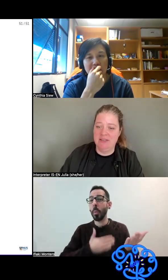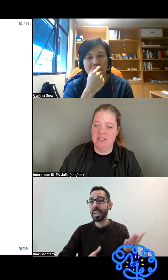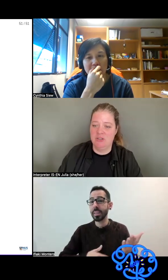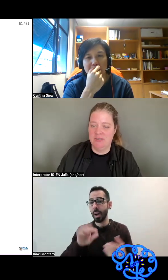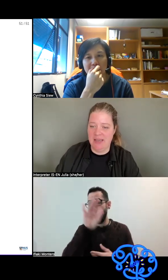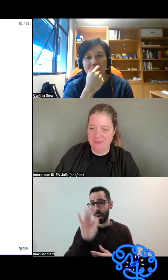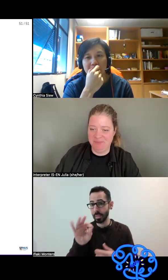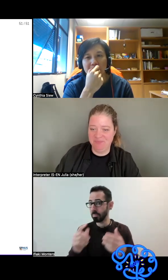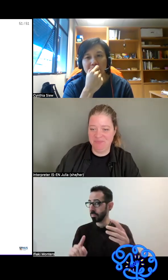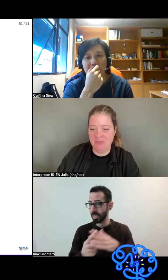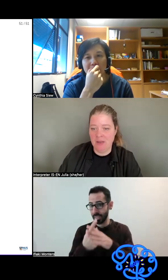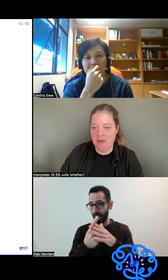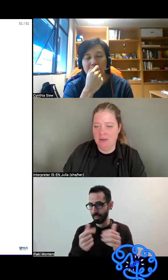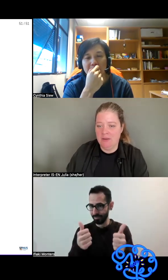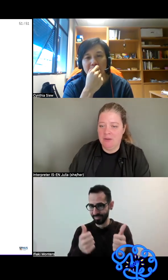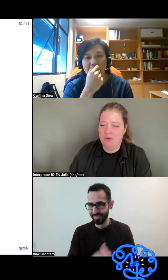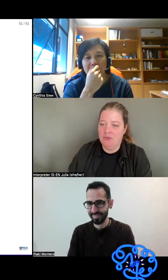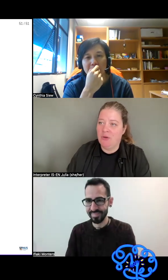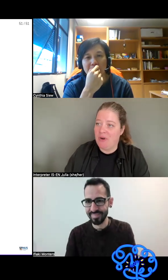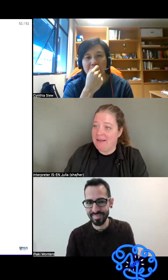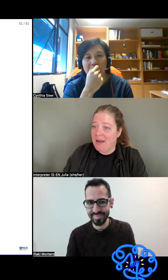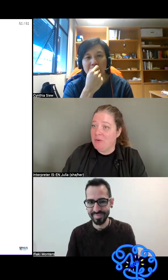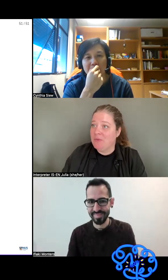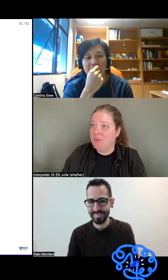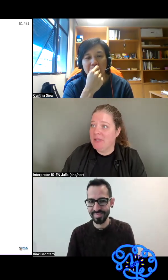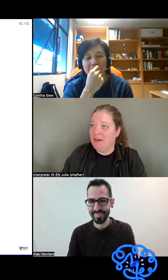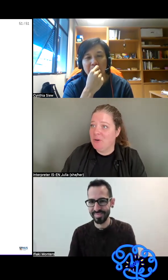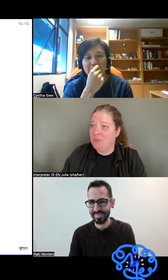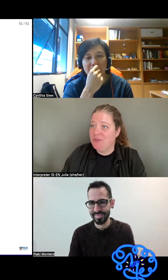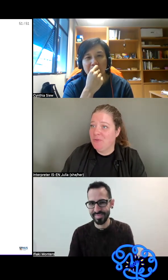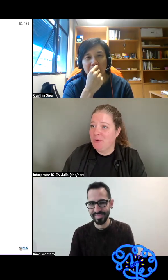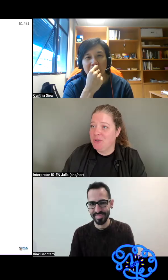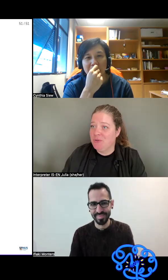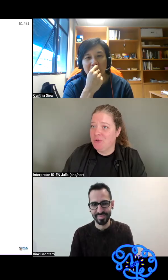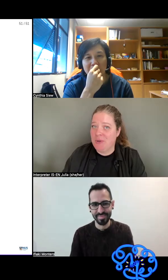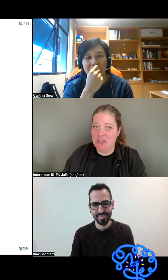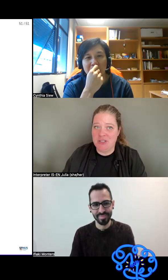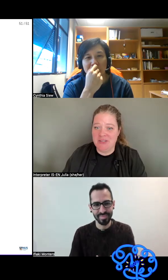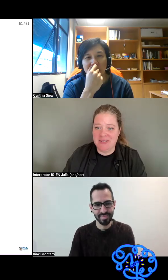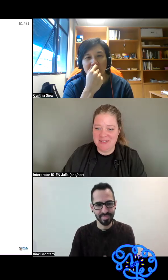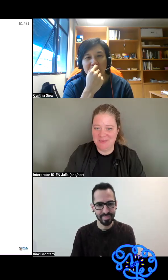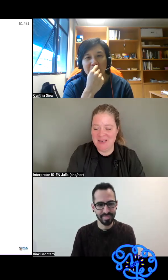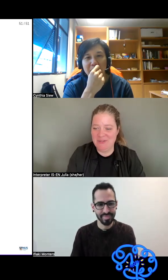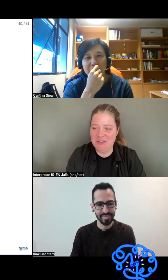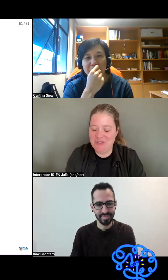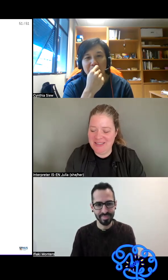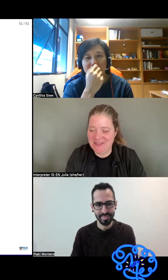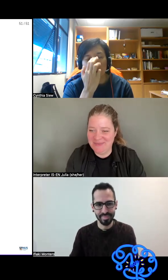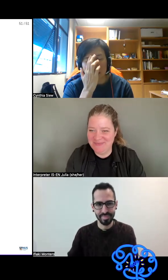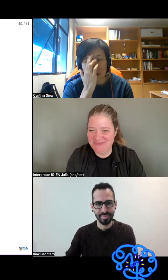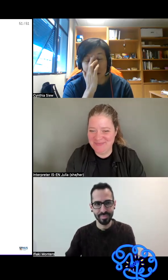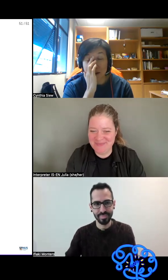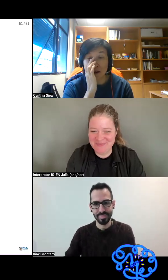in international sign. So right now we are open for your questions whenever you're